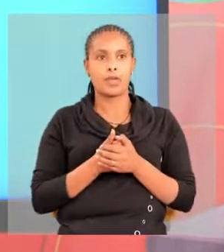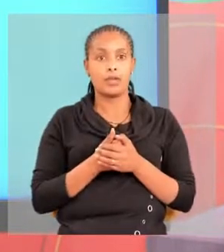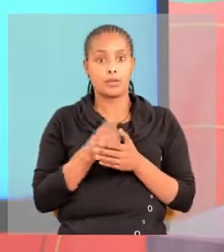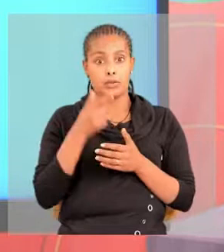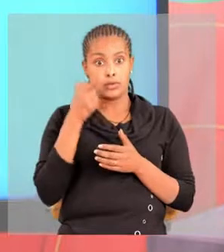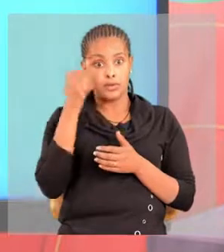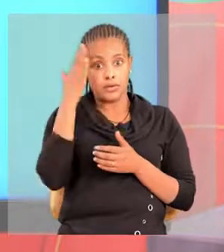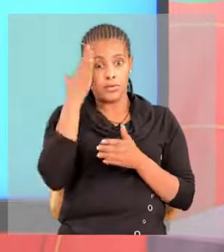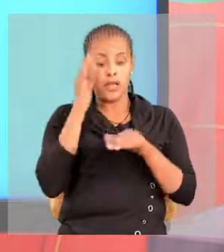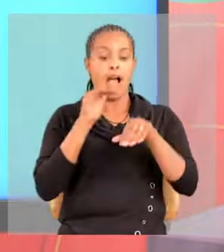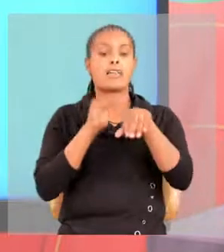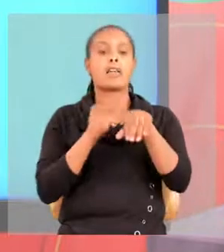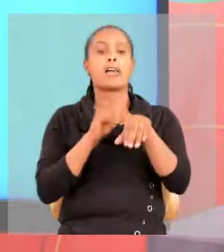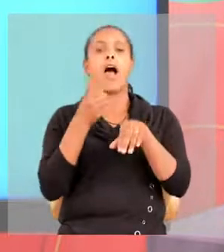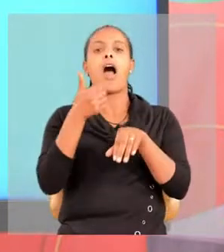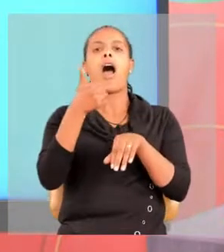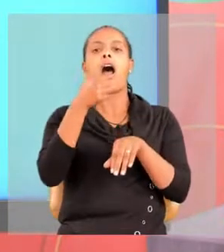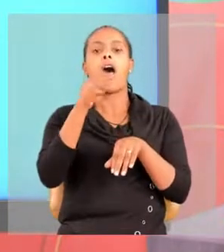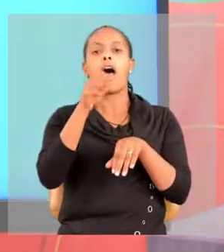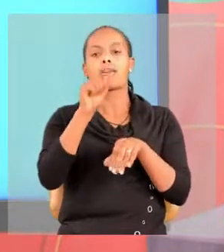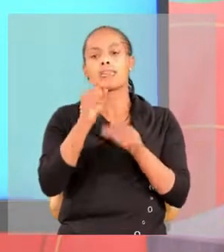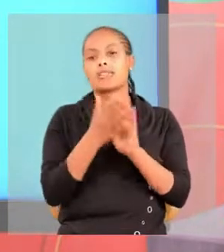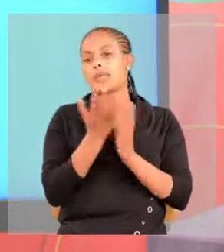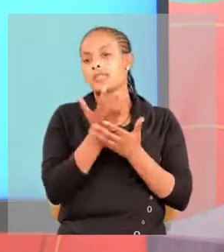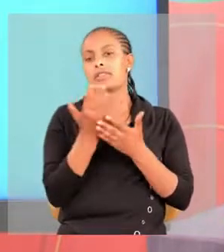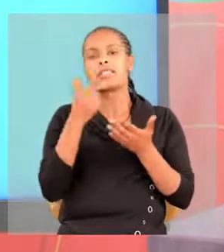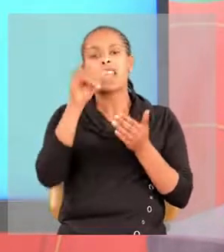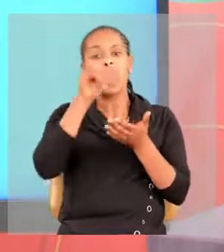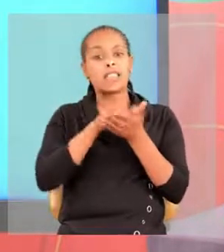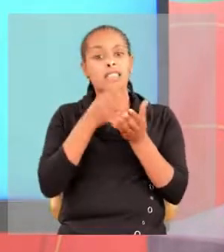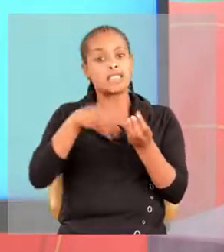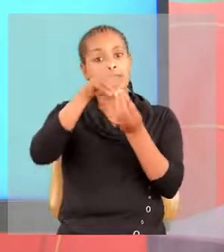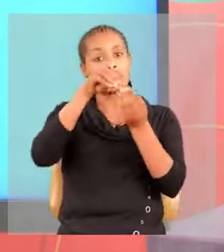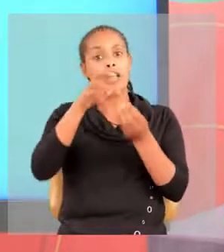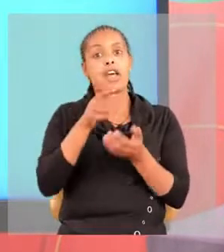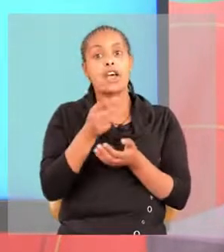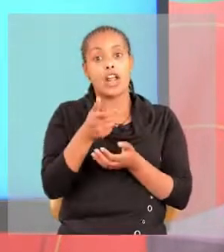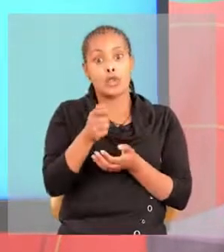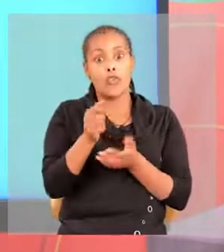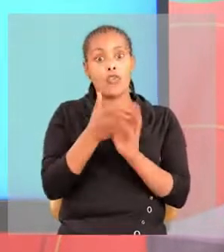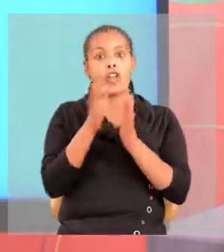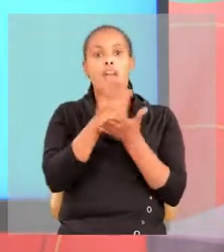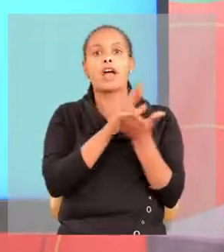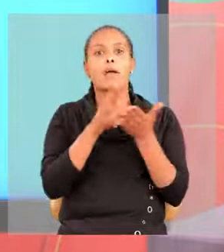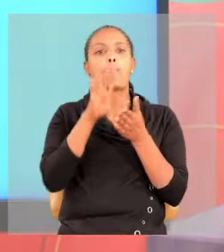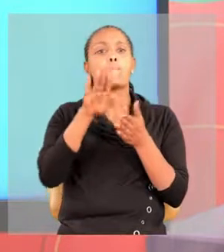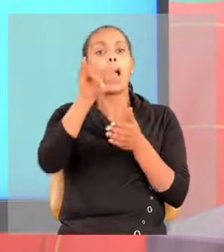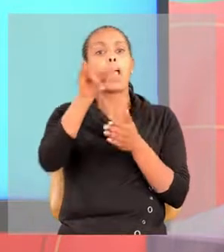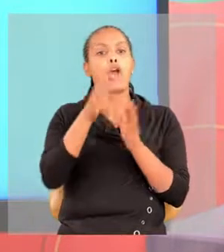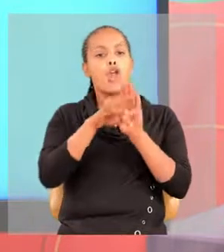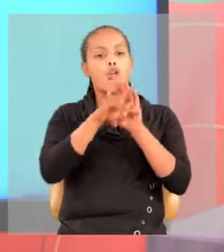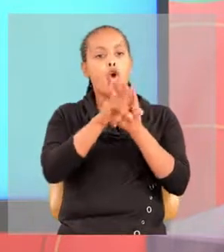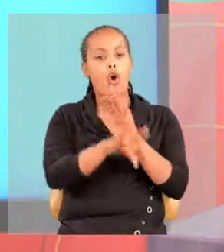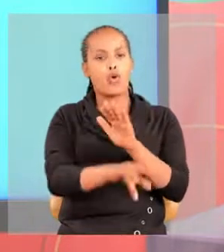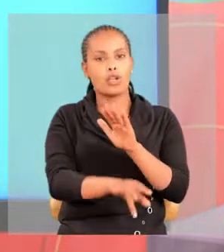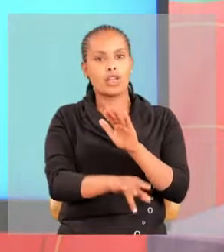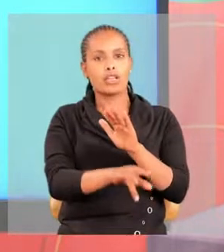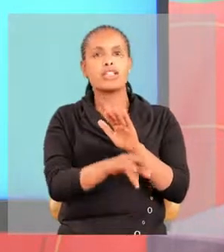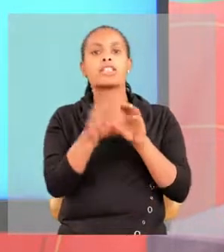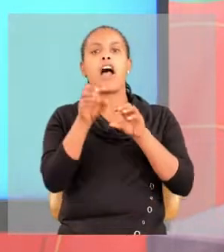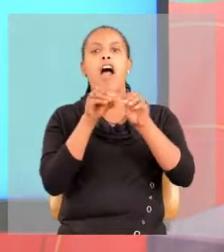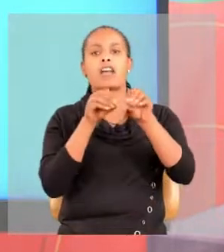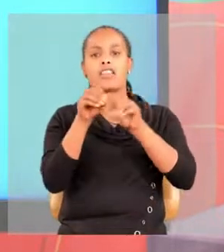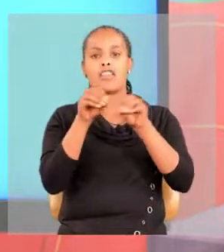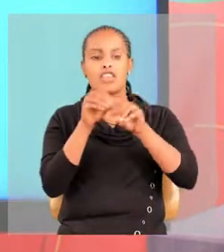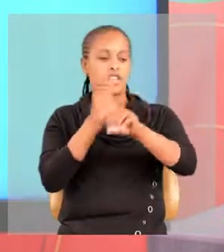that catalysts are substances that increase rate of the reaction by lowering the